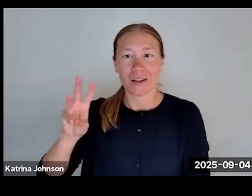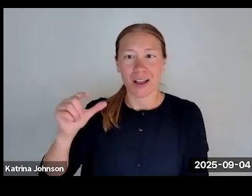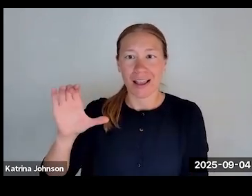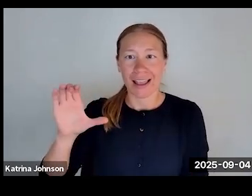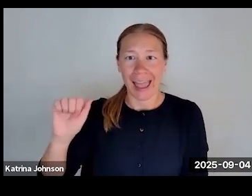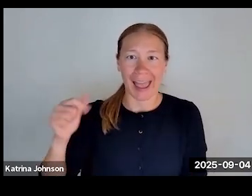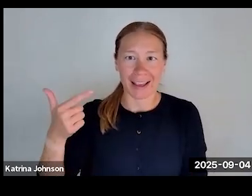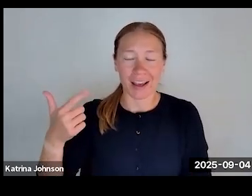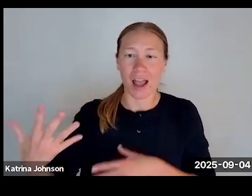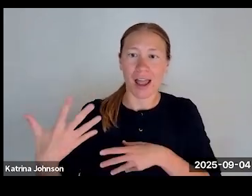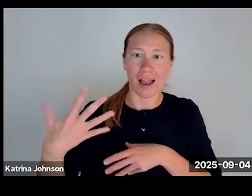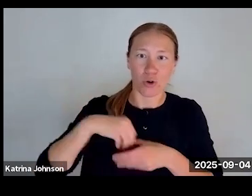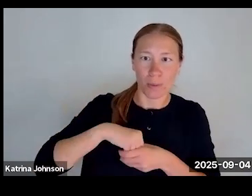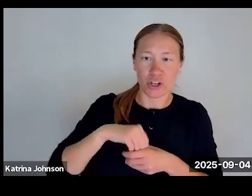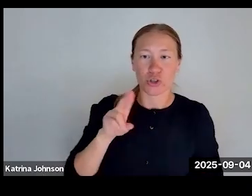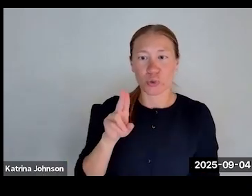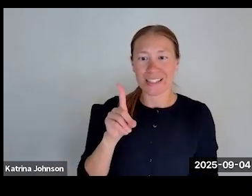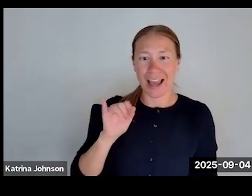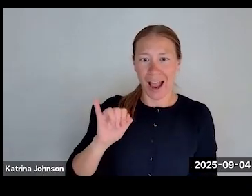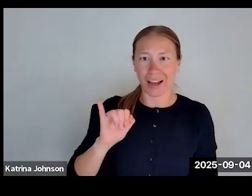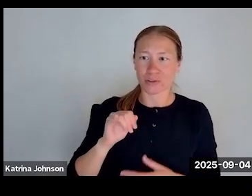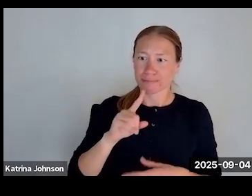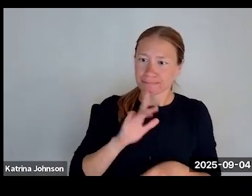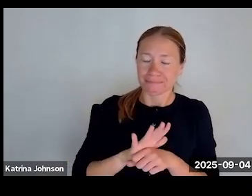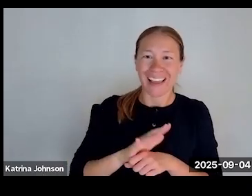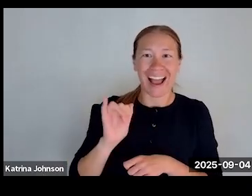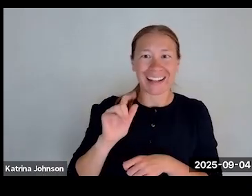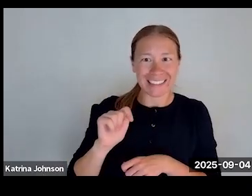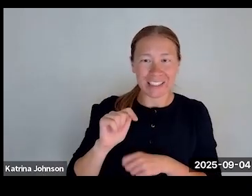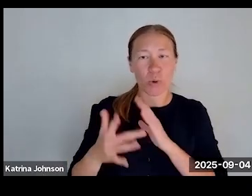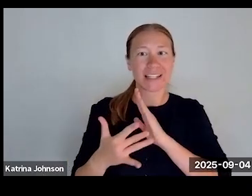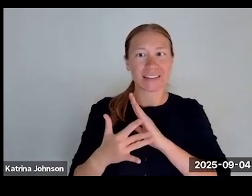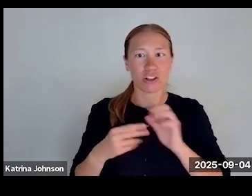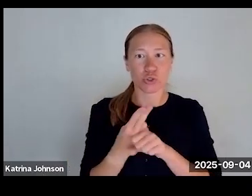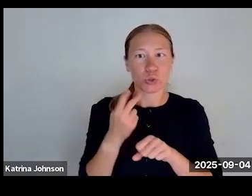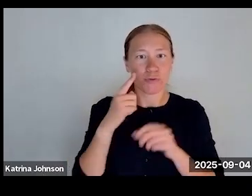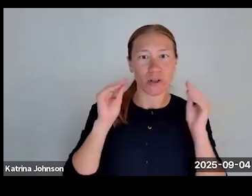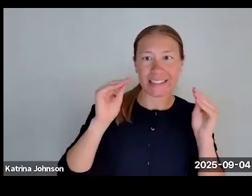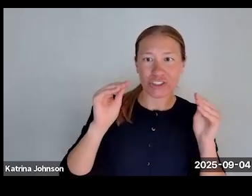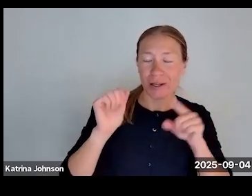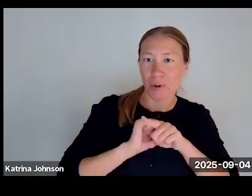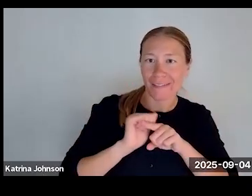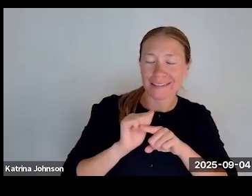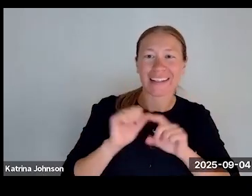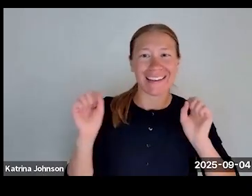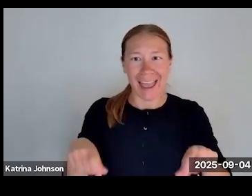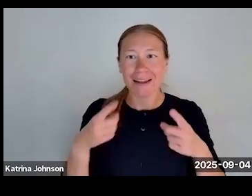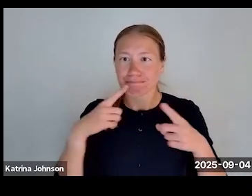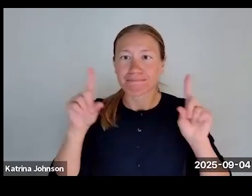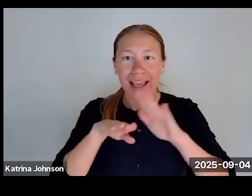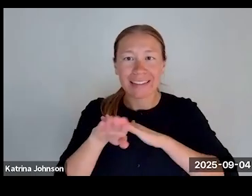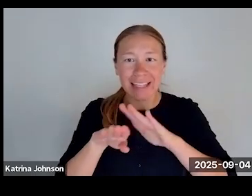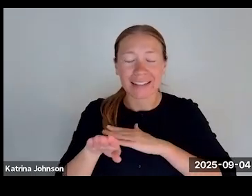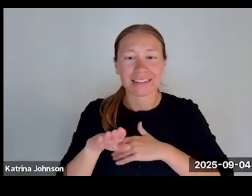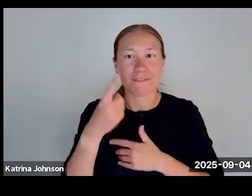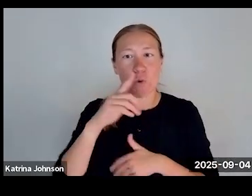UDI to ensure that IT or technology used for instructional practices is accessible and usable for